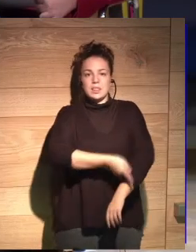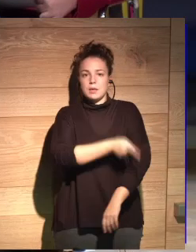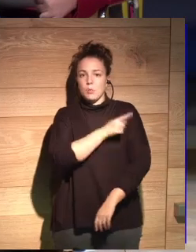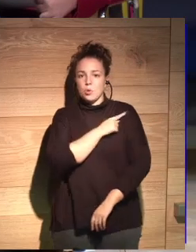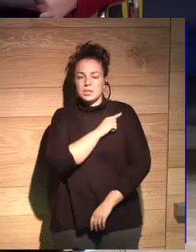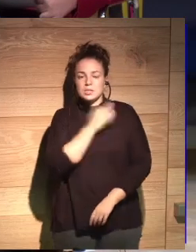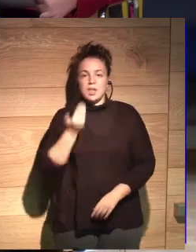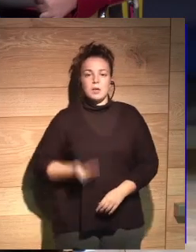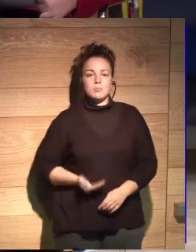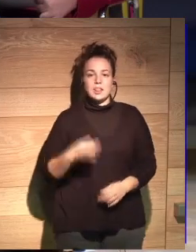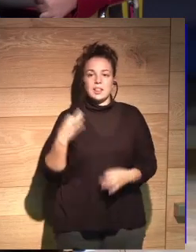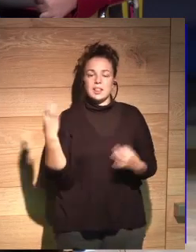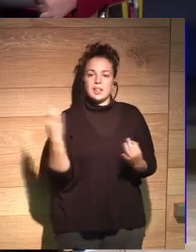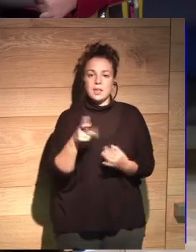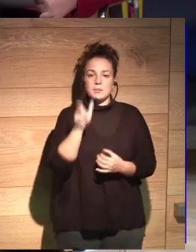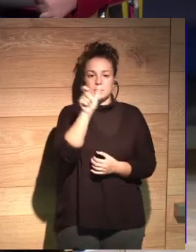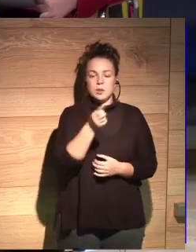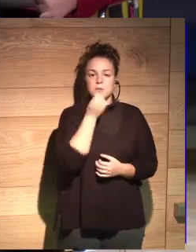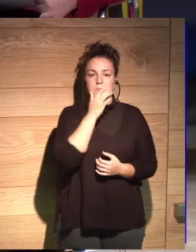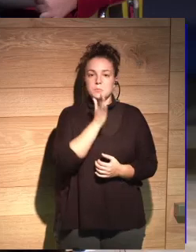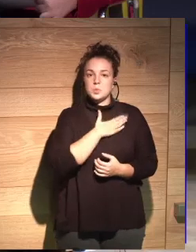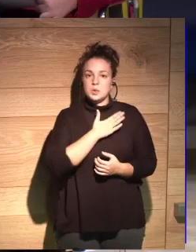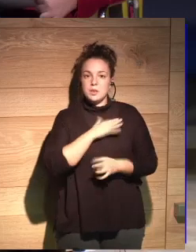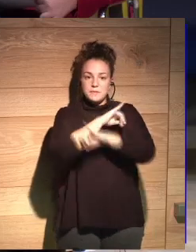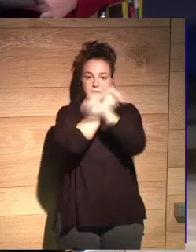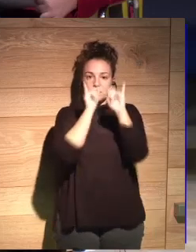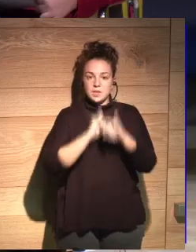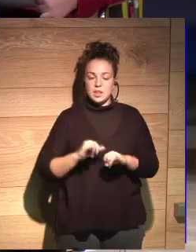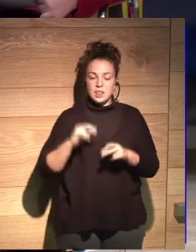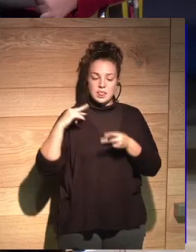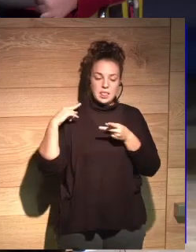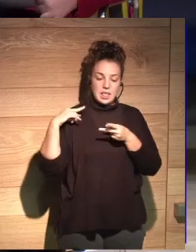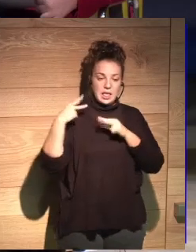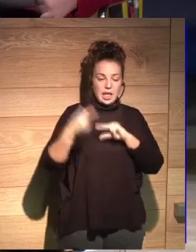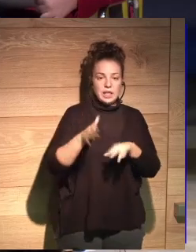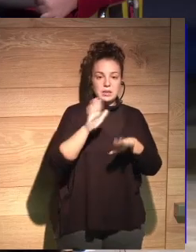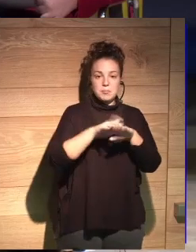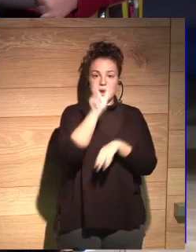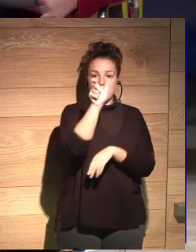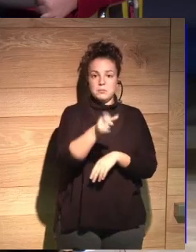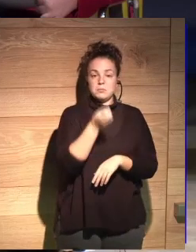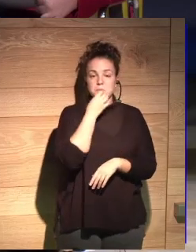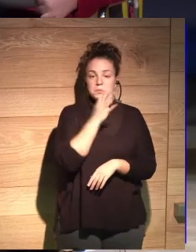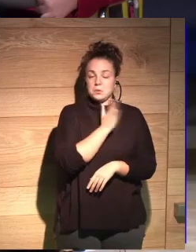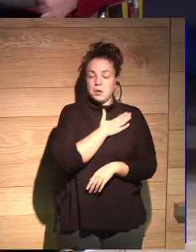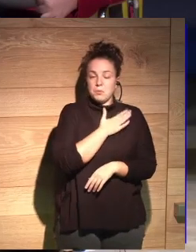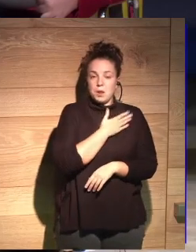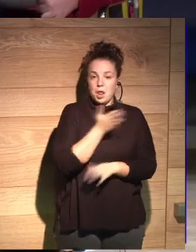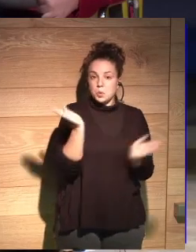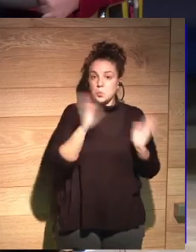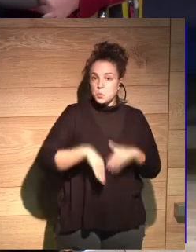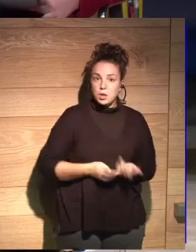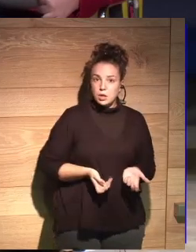sports person. The important thing is for them to be good people, to be happy, and there is no gene to be a nice